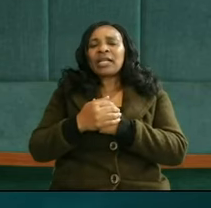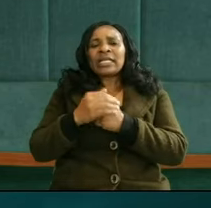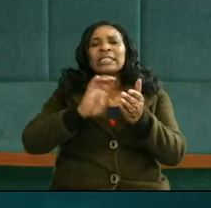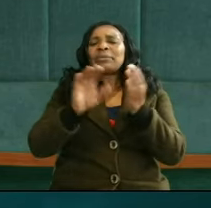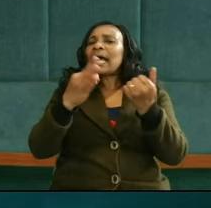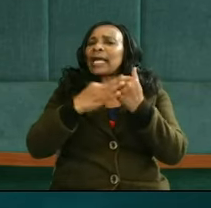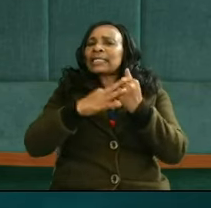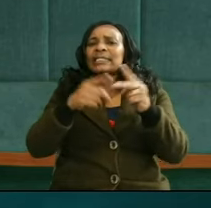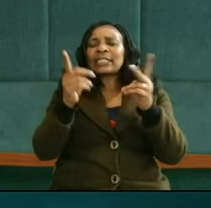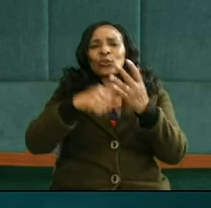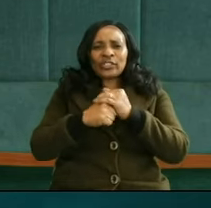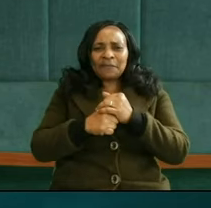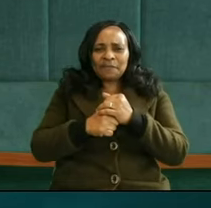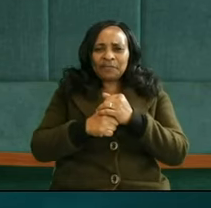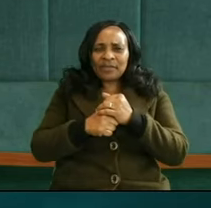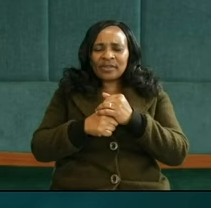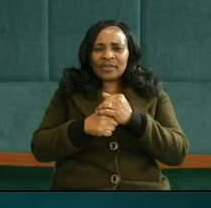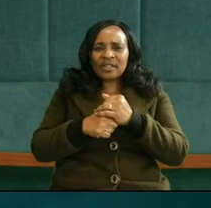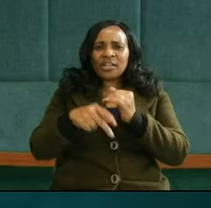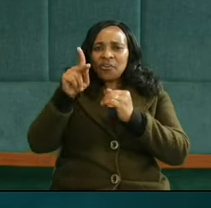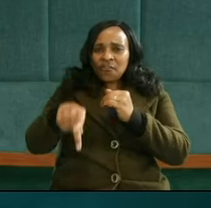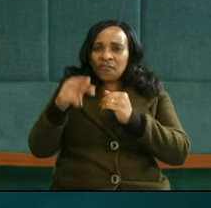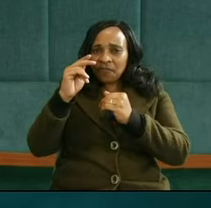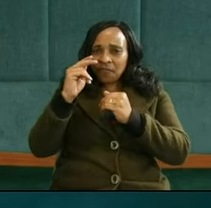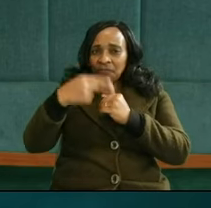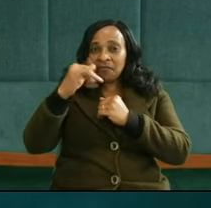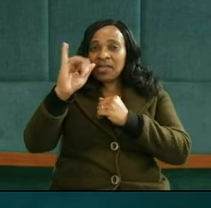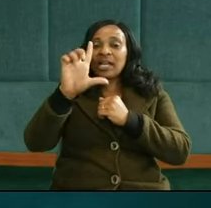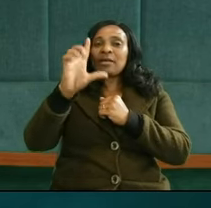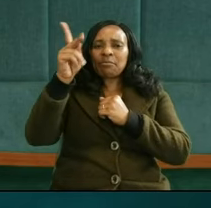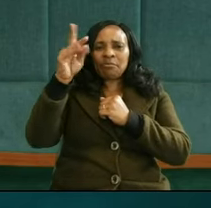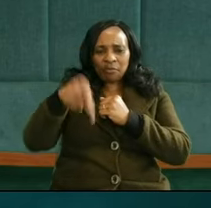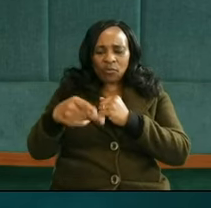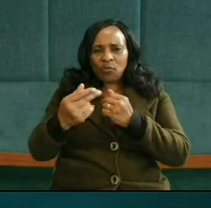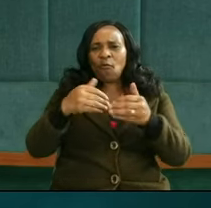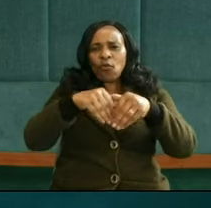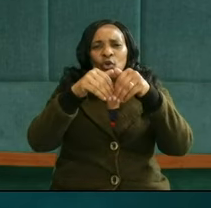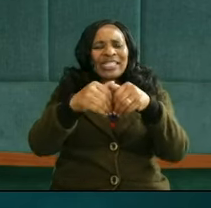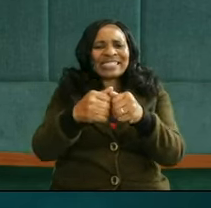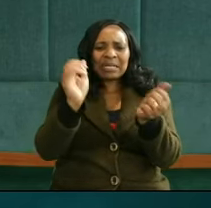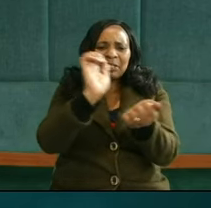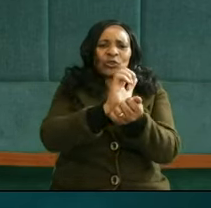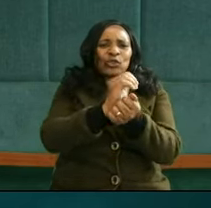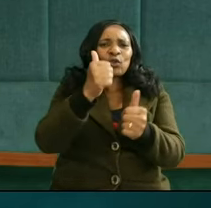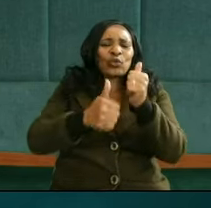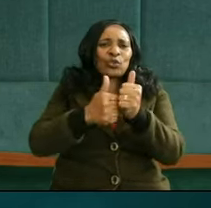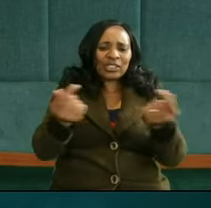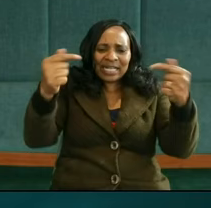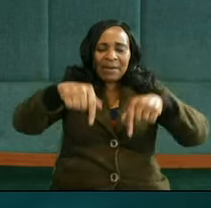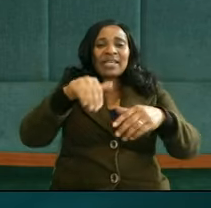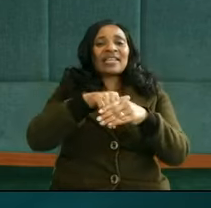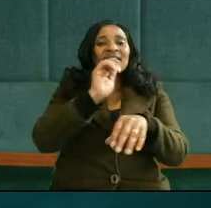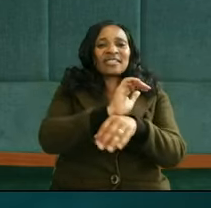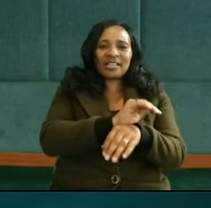by saying that Philip was in Samaria following the persecution that had come to the church.